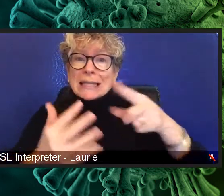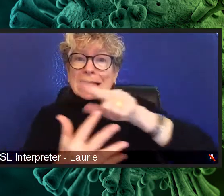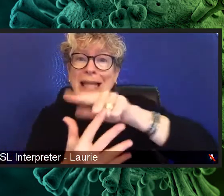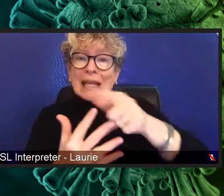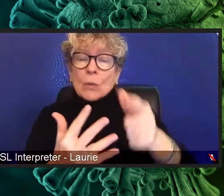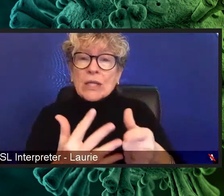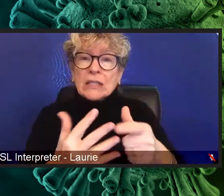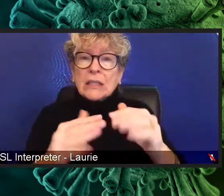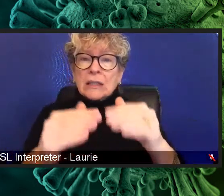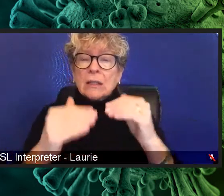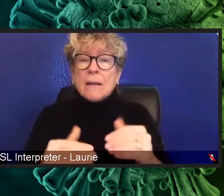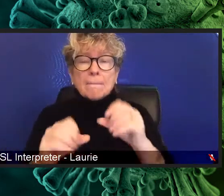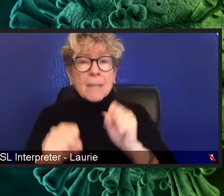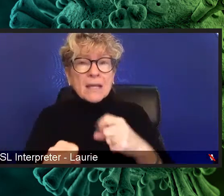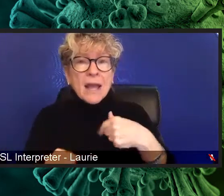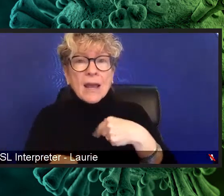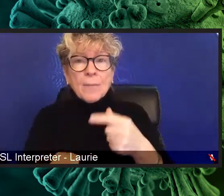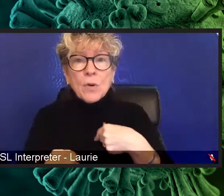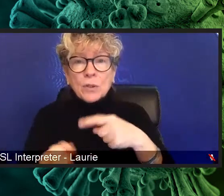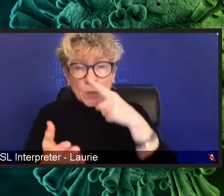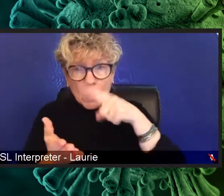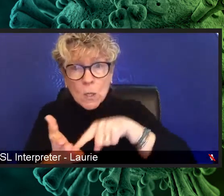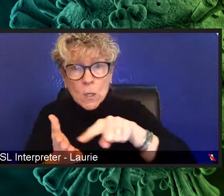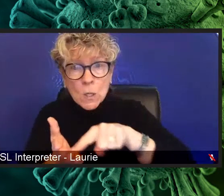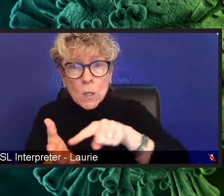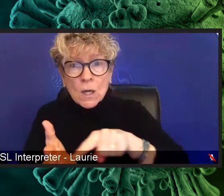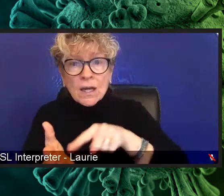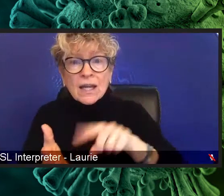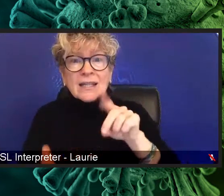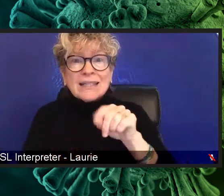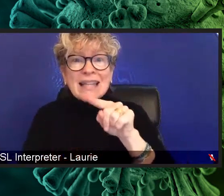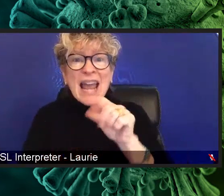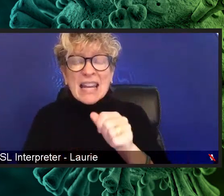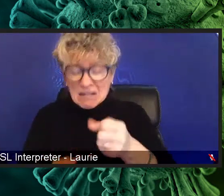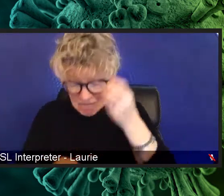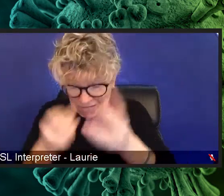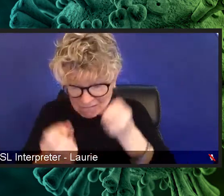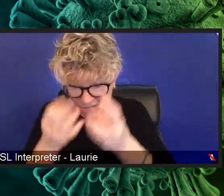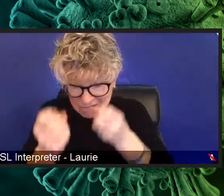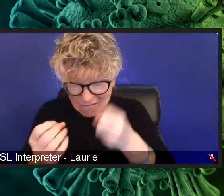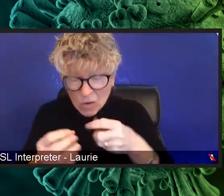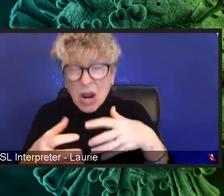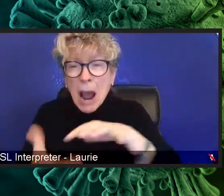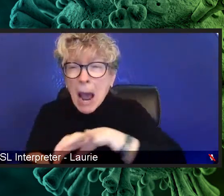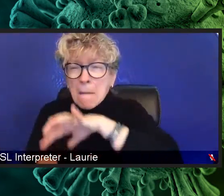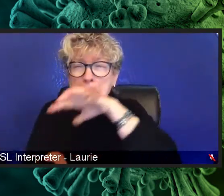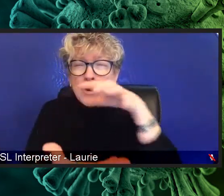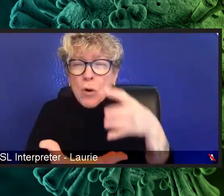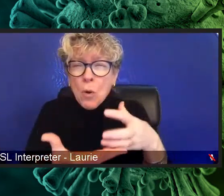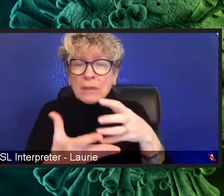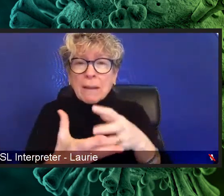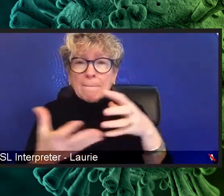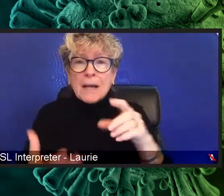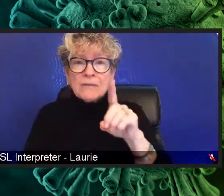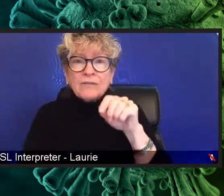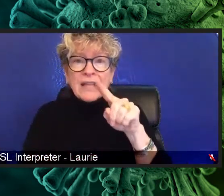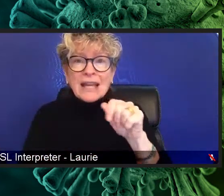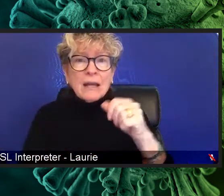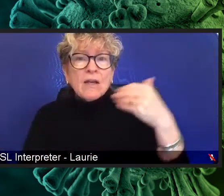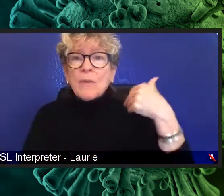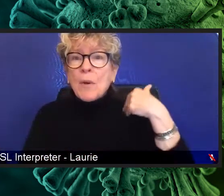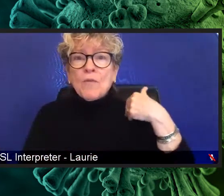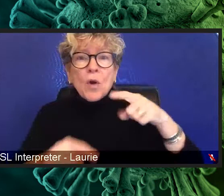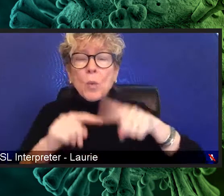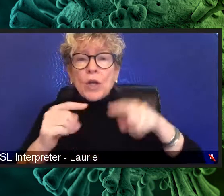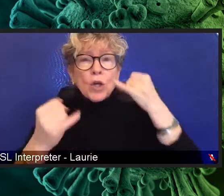of data. You're going to hear from some of our data scientists. We're talking about enormous amounts of data that we could never have imagined